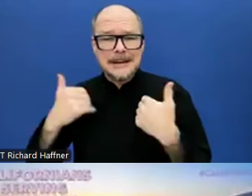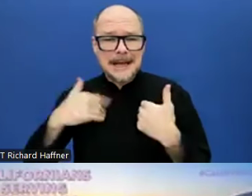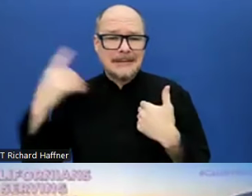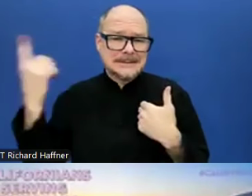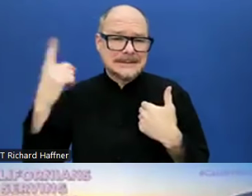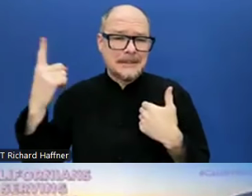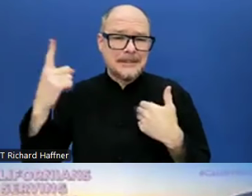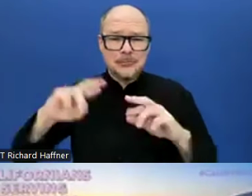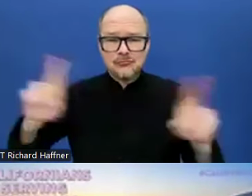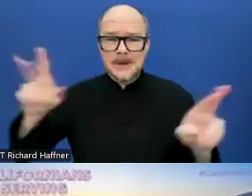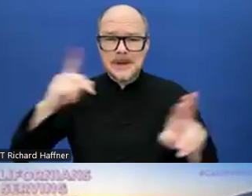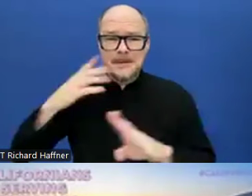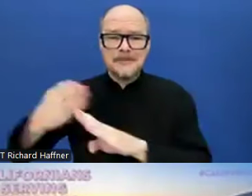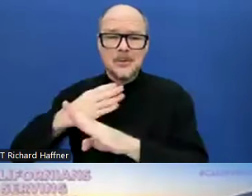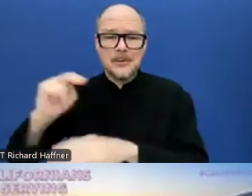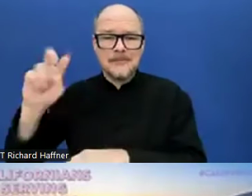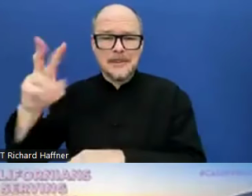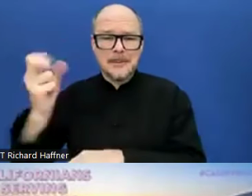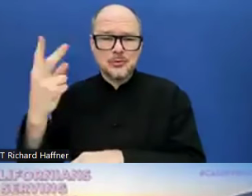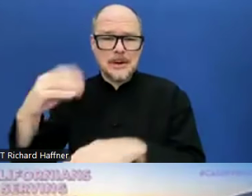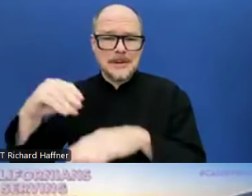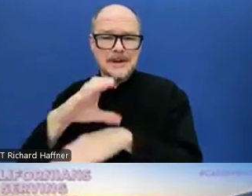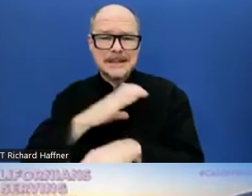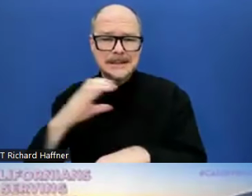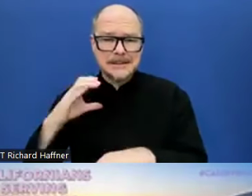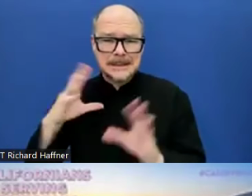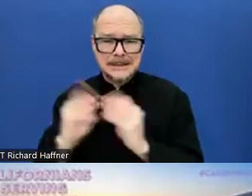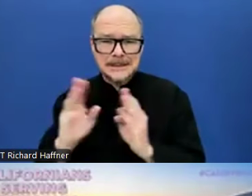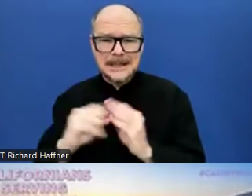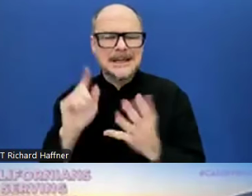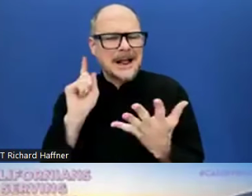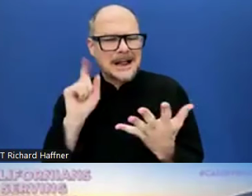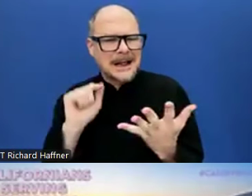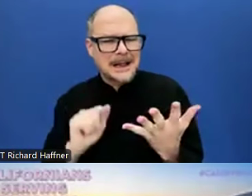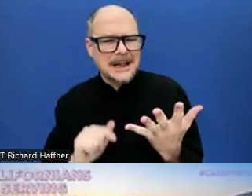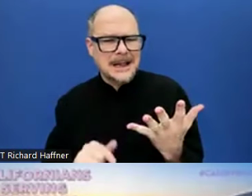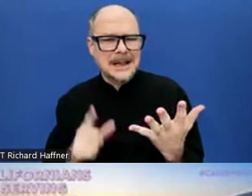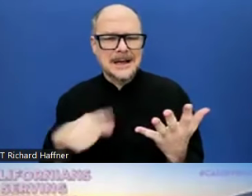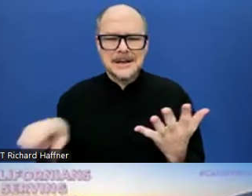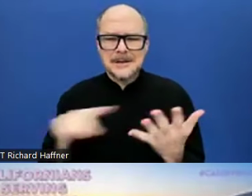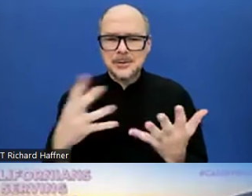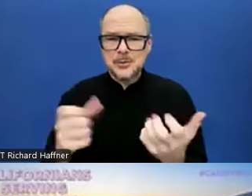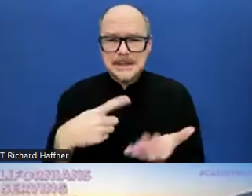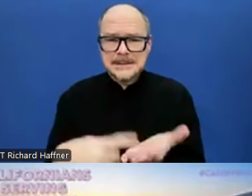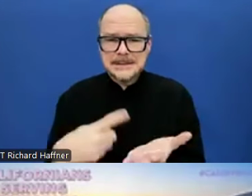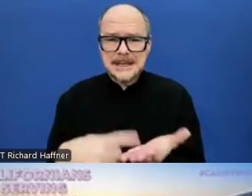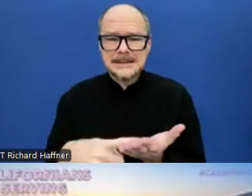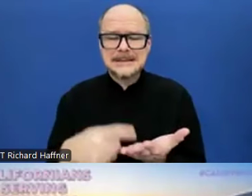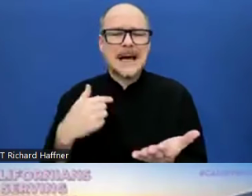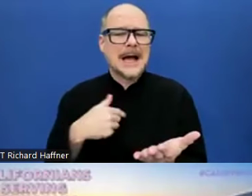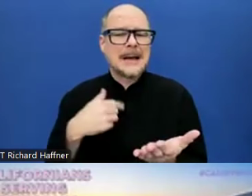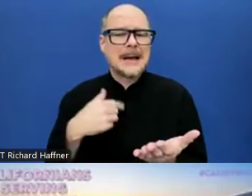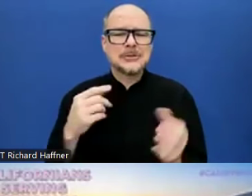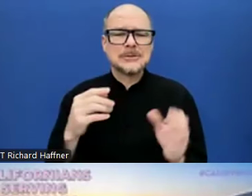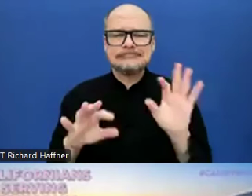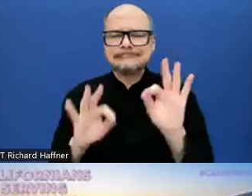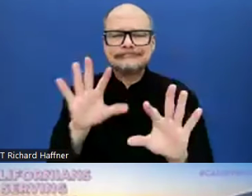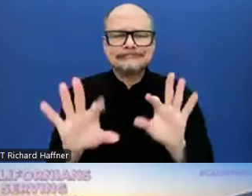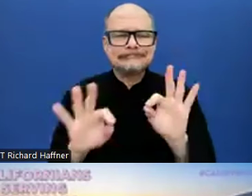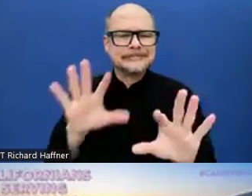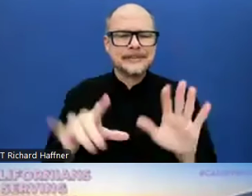November 12th advisory committee meeting, you know, and any other specifics you may want to talk through about the subcommittee. I'm just providing some examples